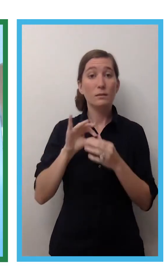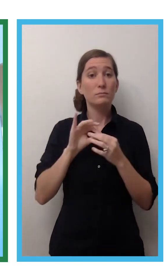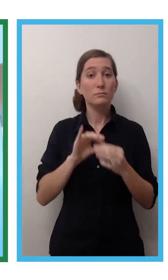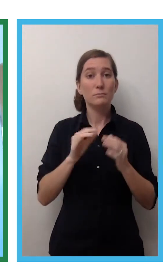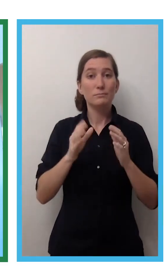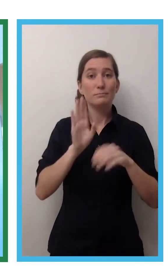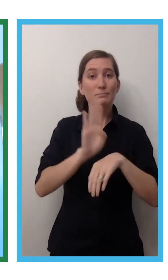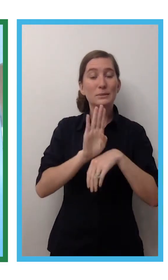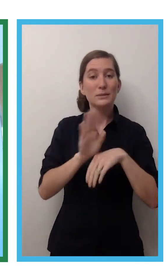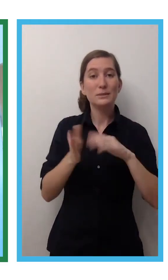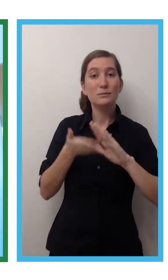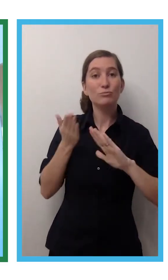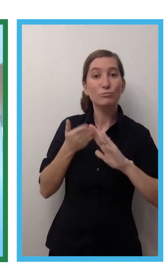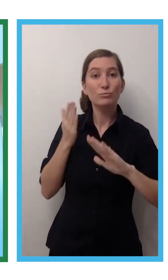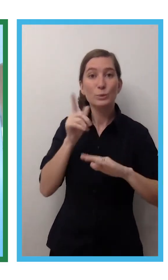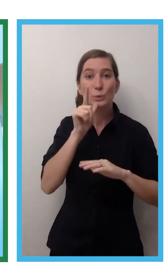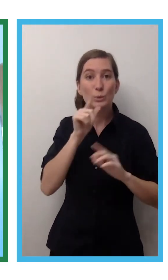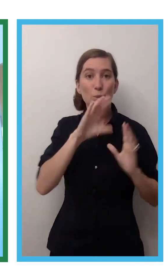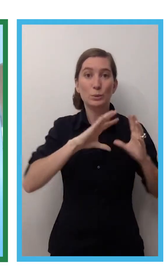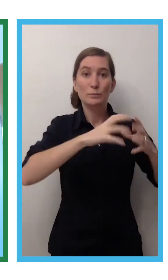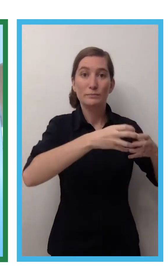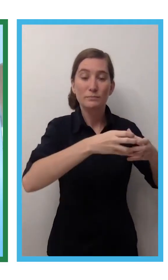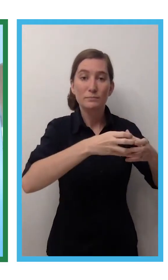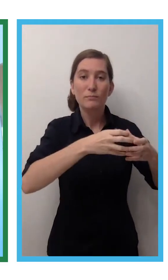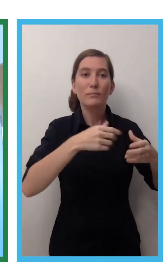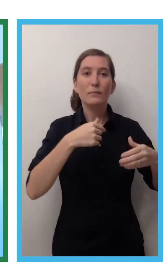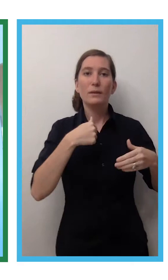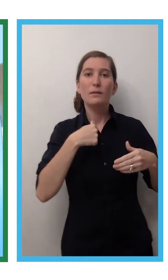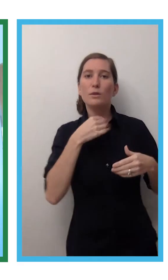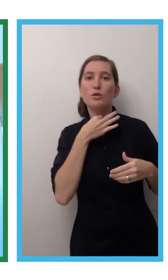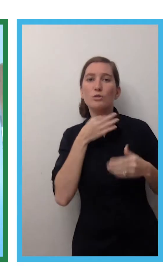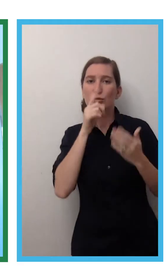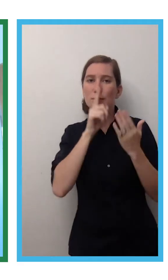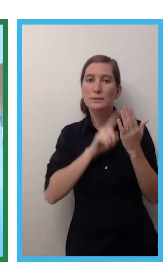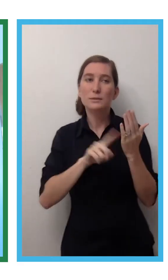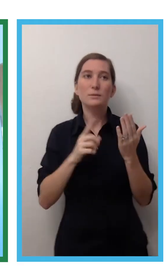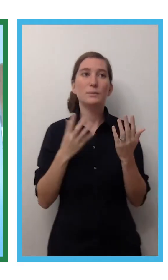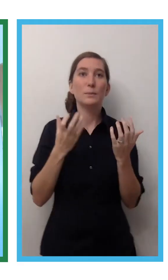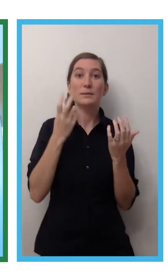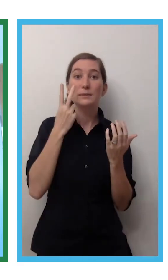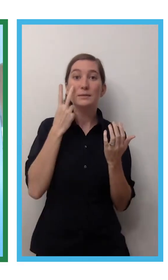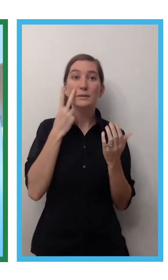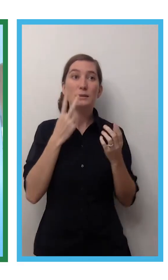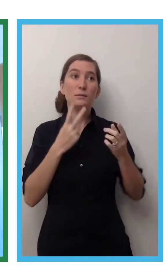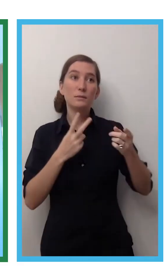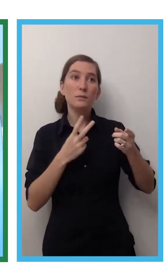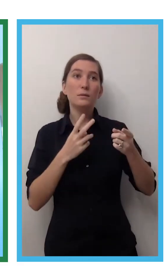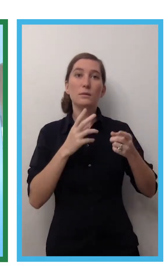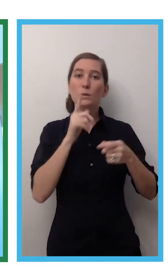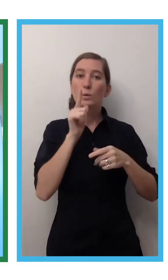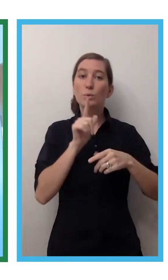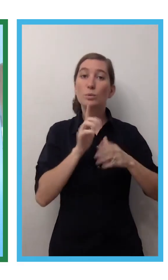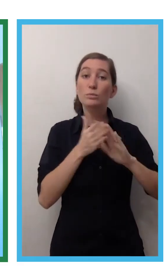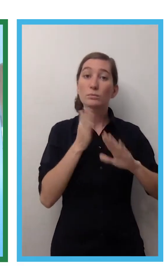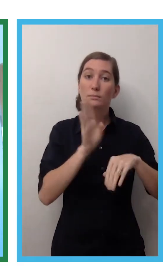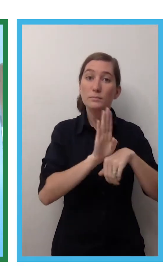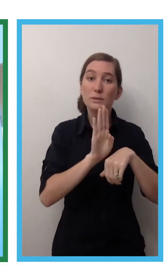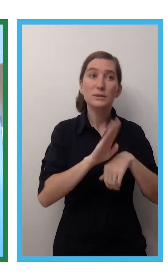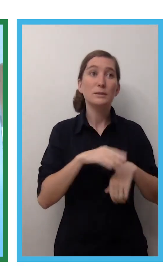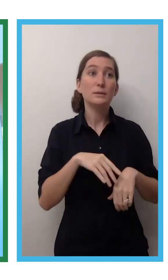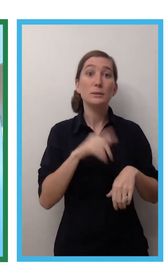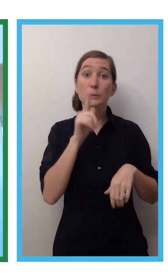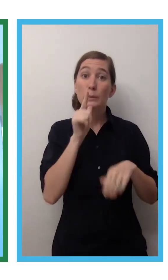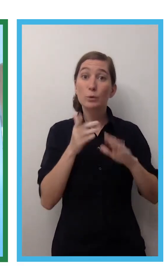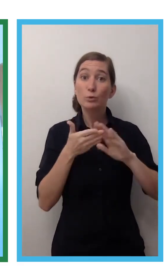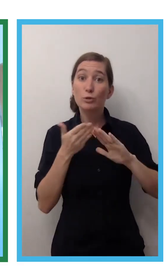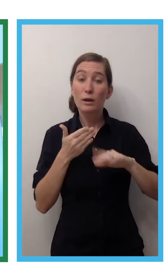was looking for statistics on veteran entrepreneurs and on disabled entrepreneurs. And there was so little of it. There was not much